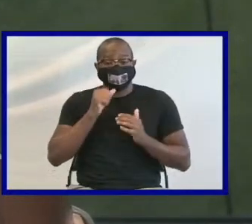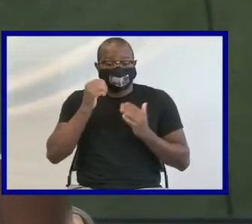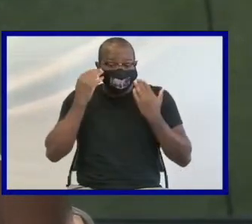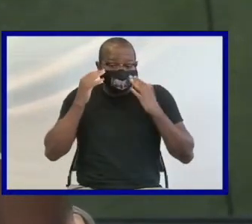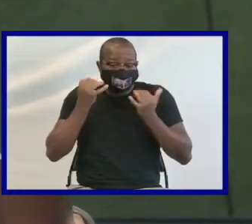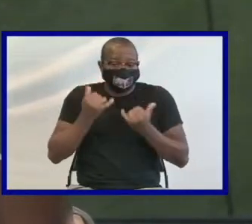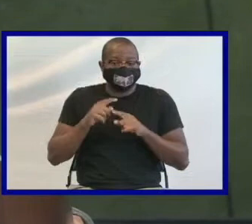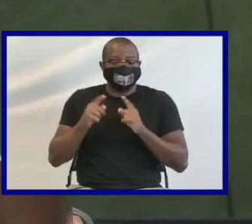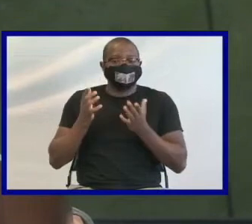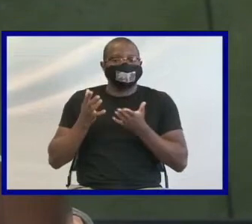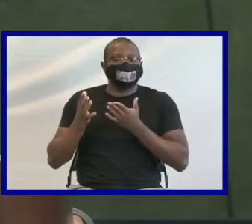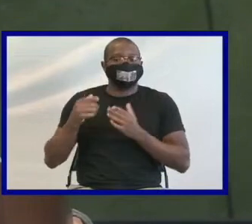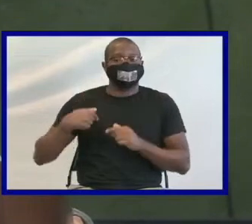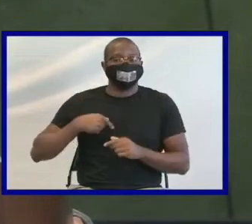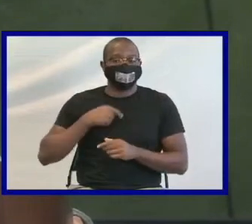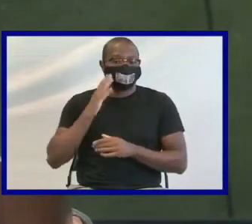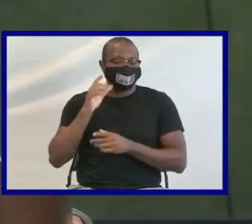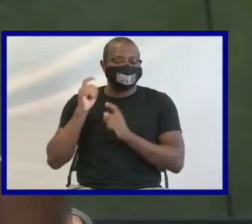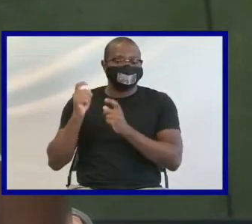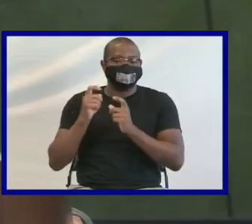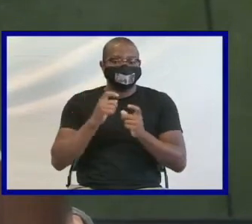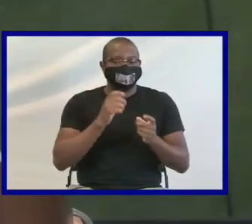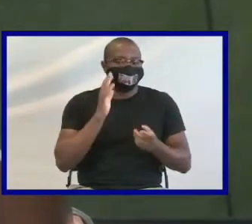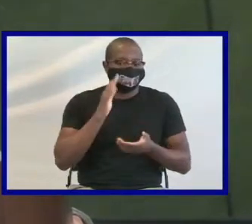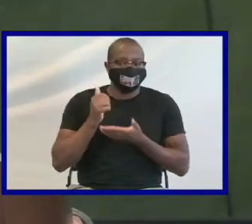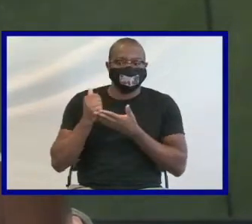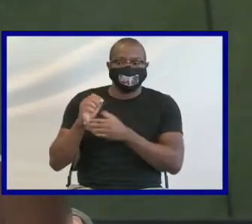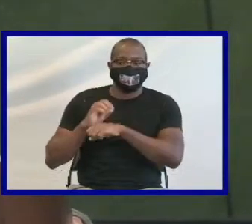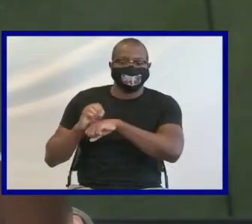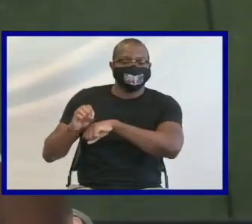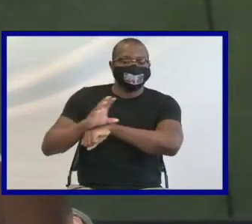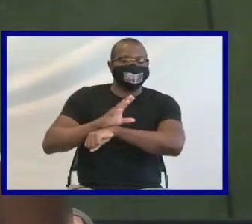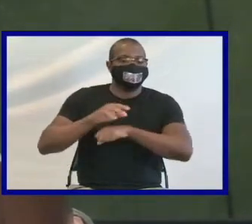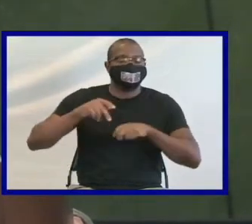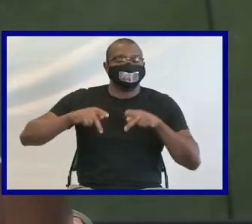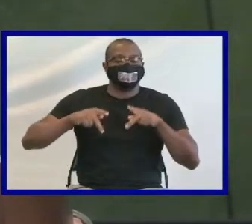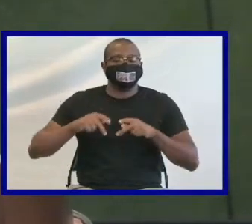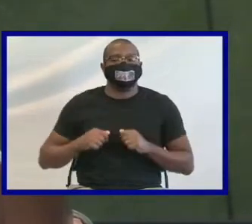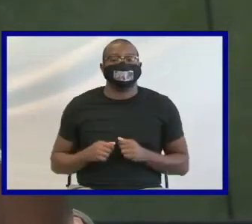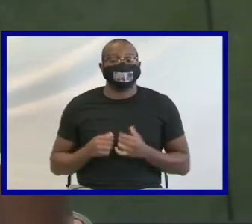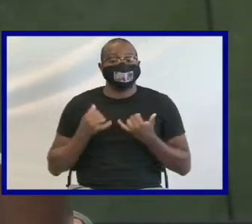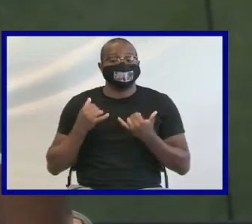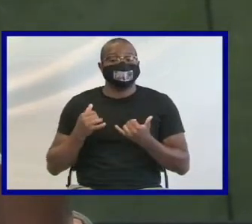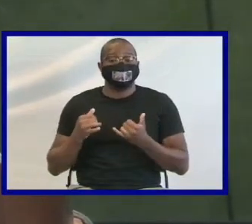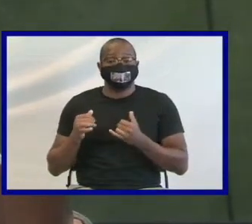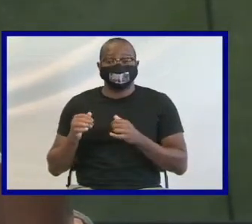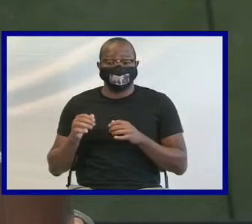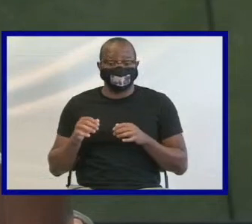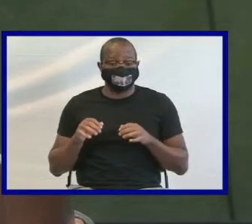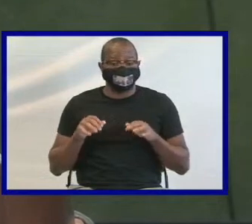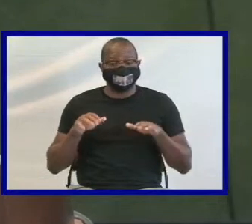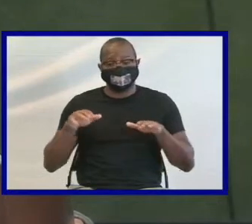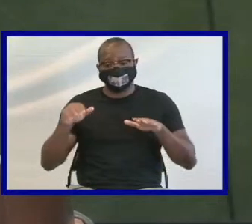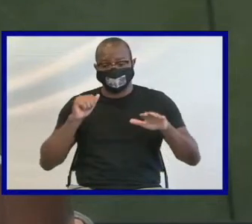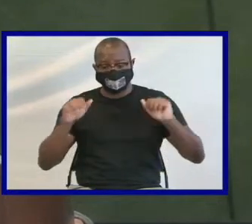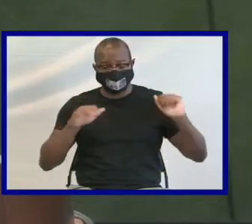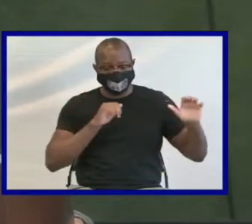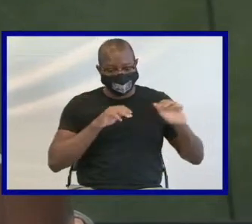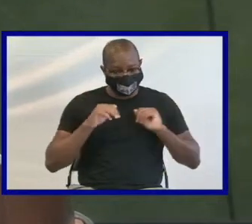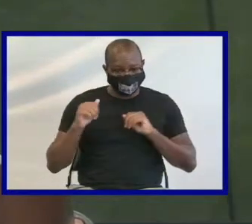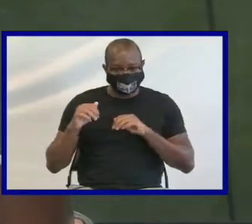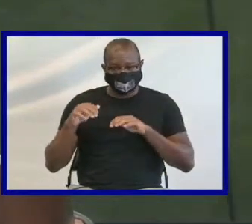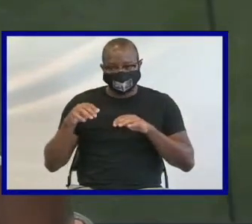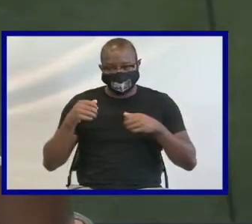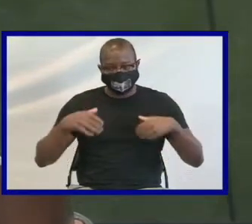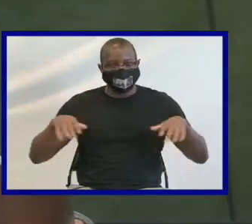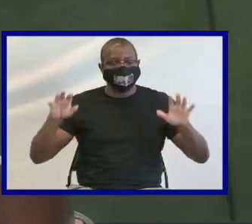patients will have an everlasting effect on them. So as we embark on our journeys and go our separate ways, I would like to congratulate